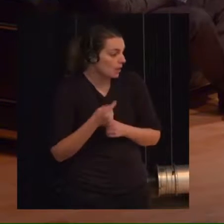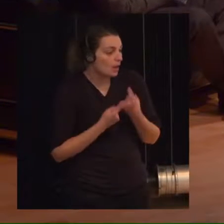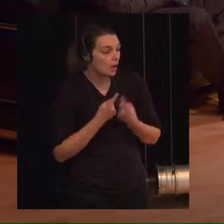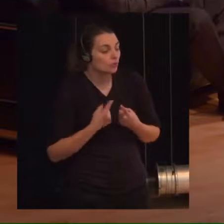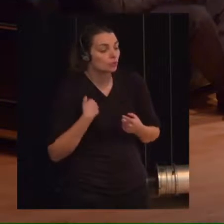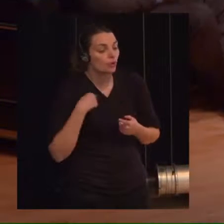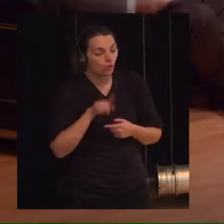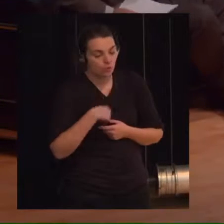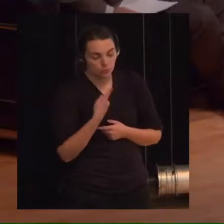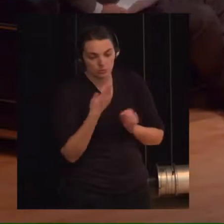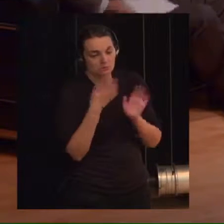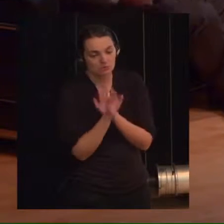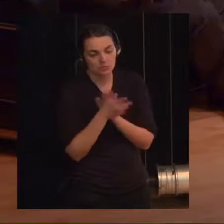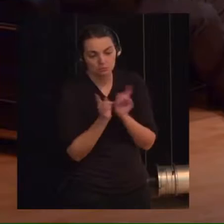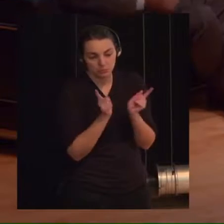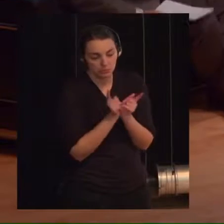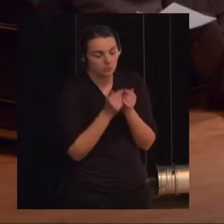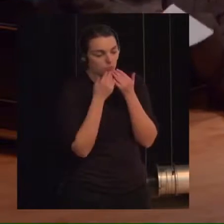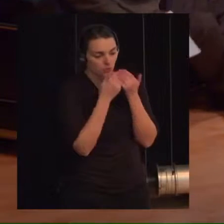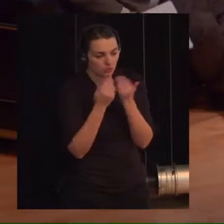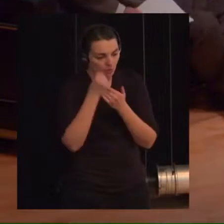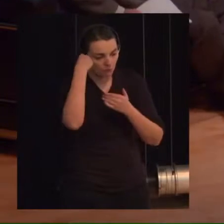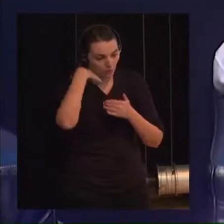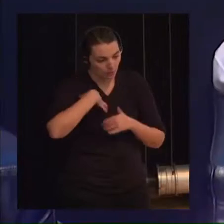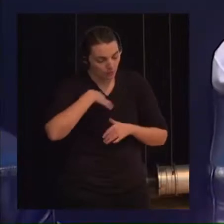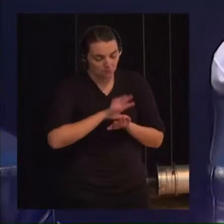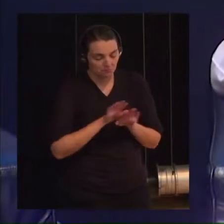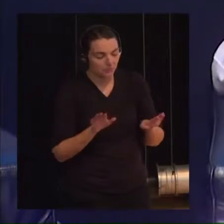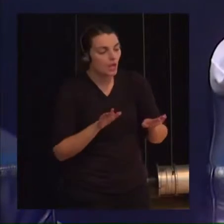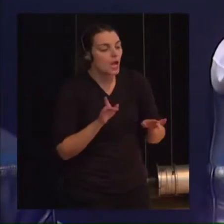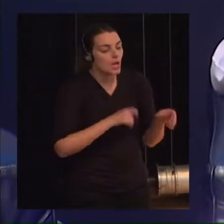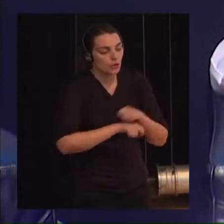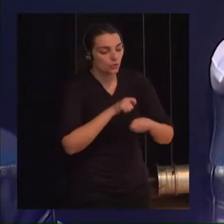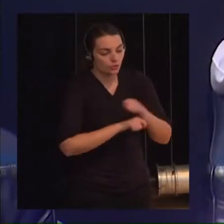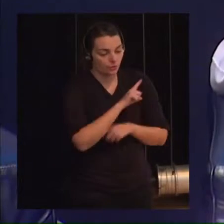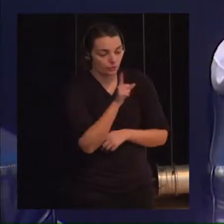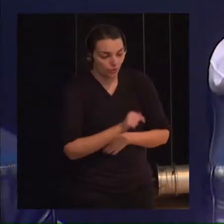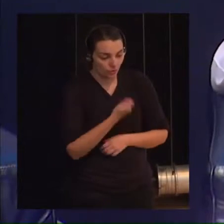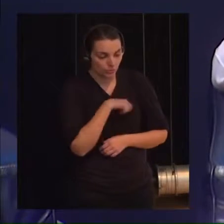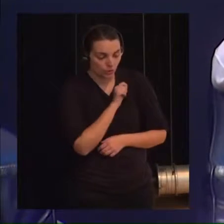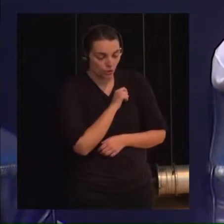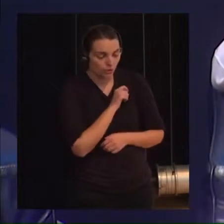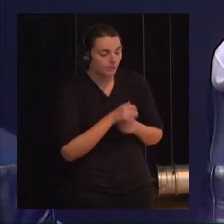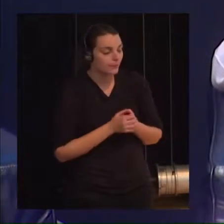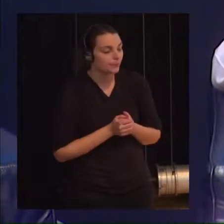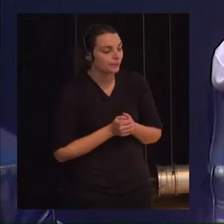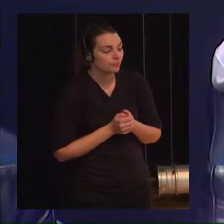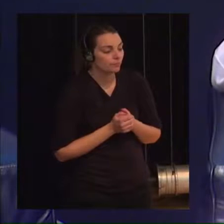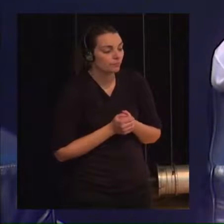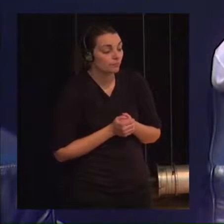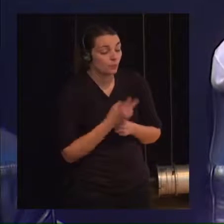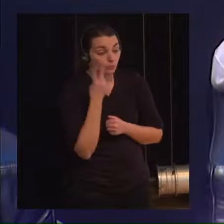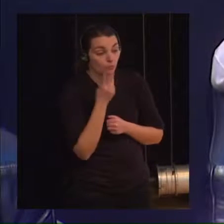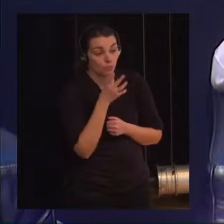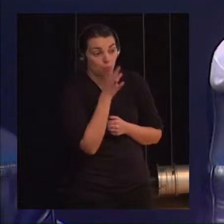first of all, just to say thank you to Foundation Barry and to the Association of Spanish Foundations for not one but two very interesting days talking about